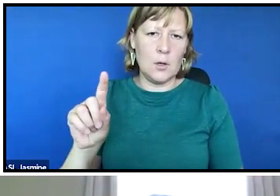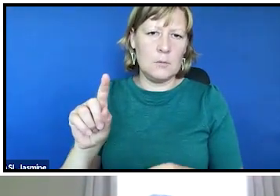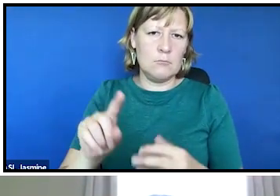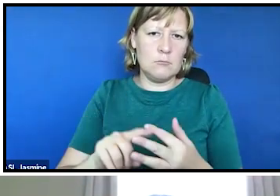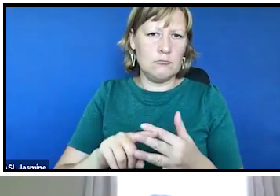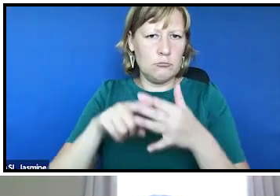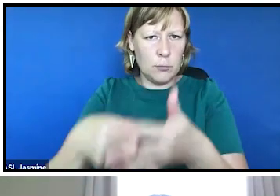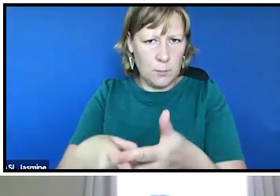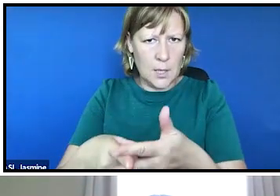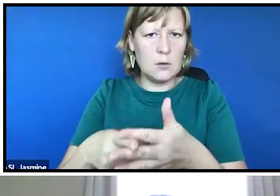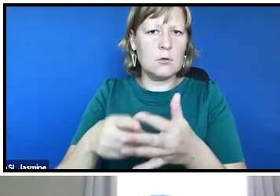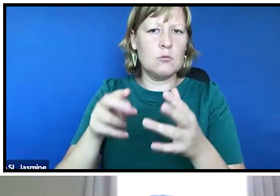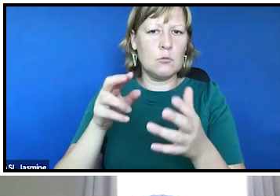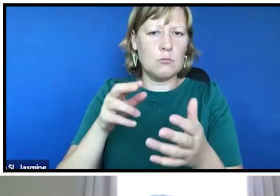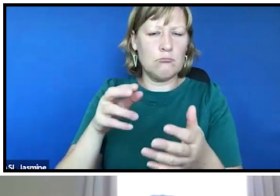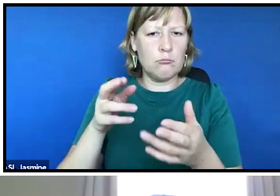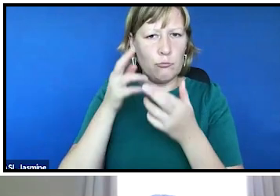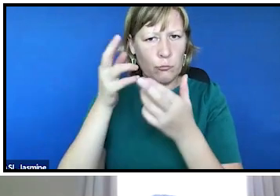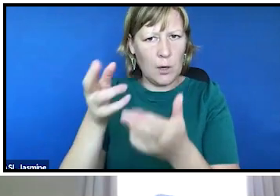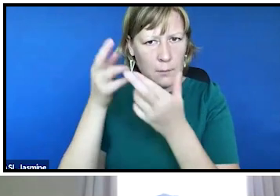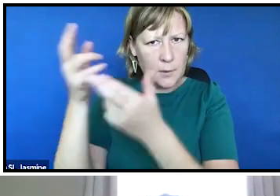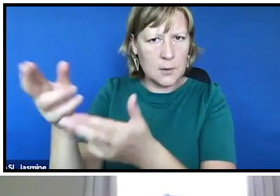communication technology?